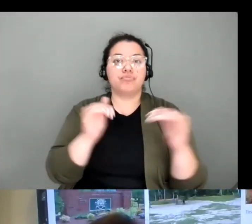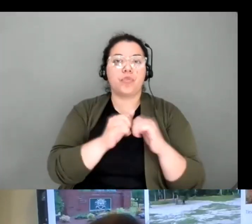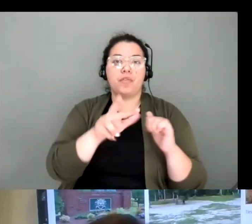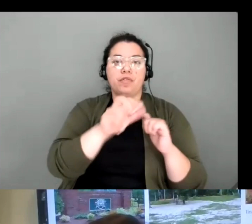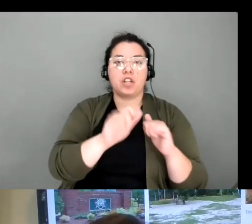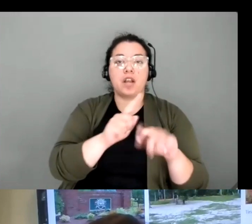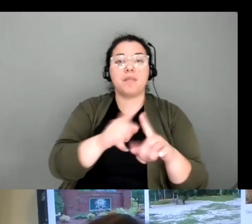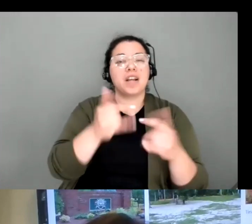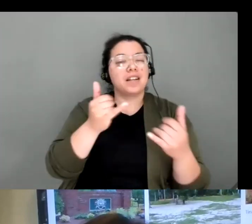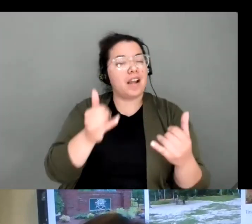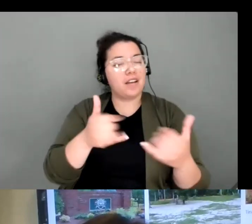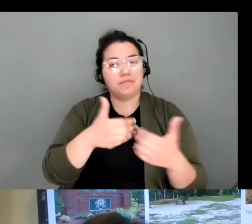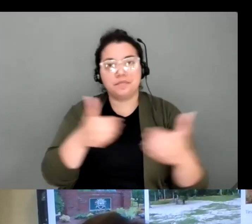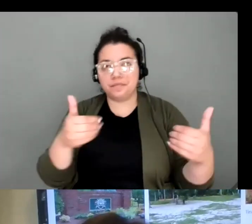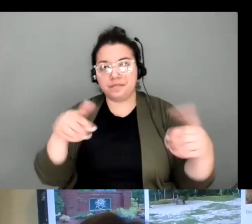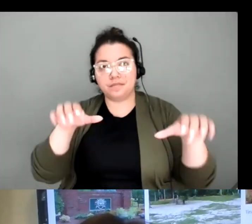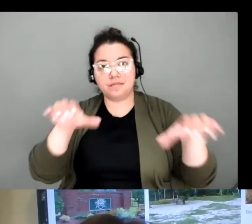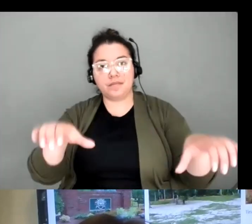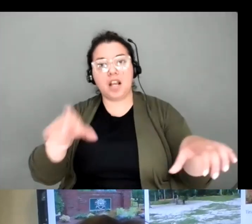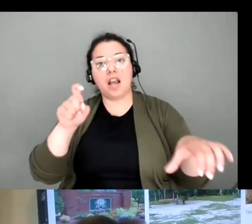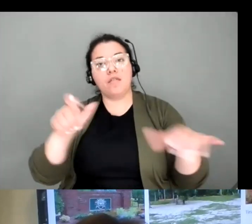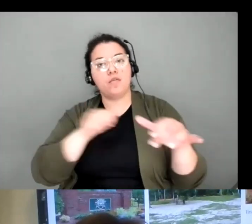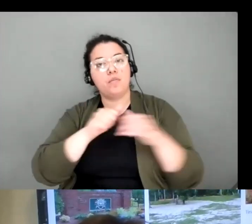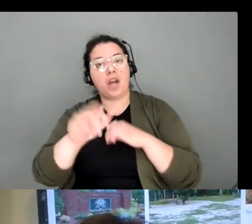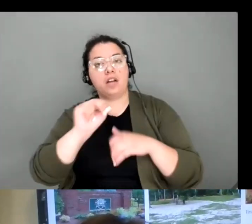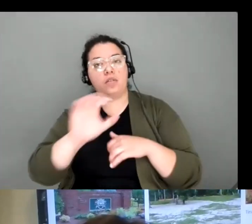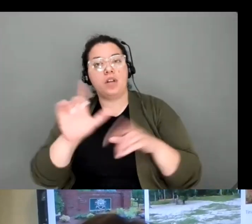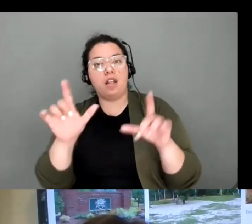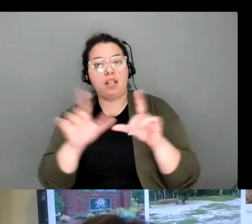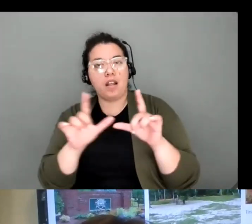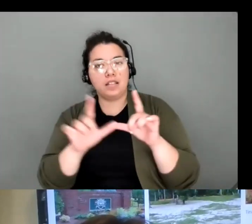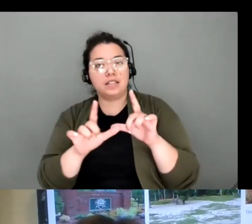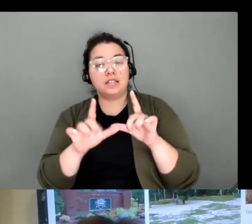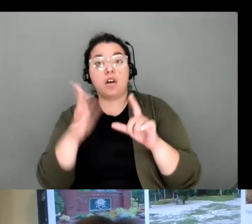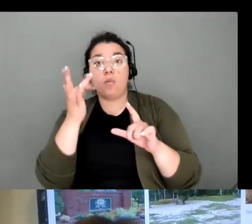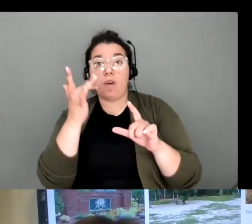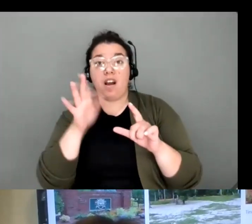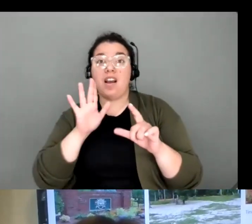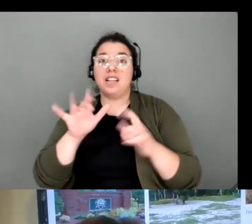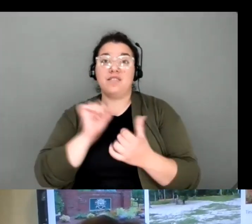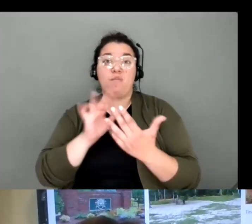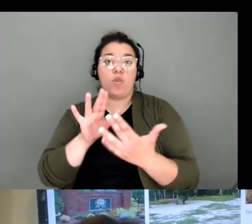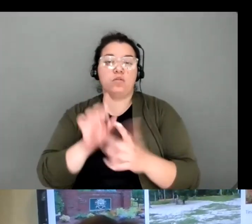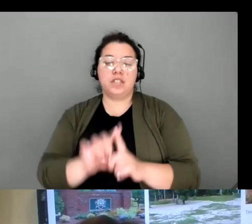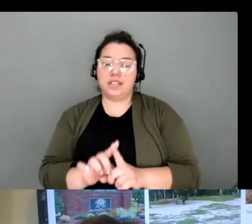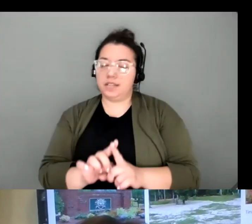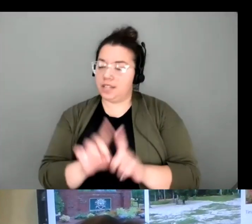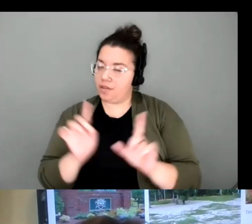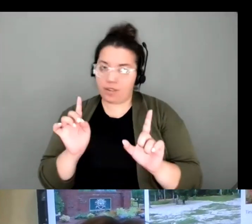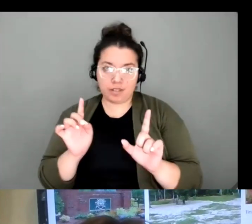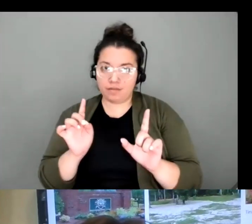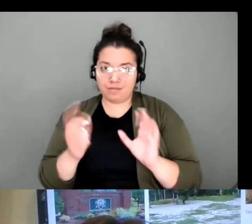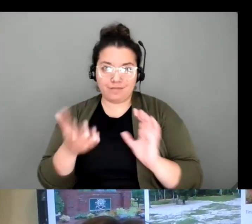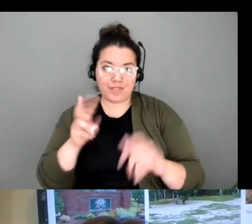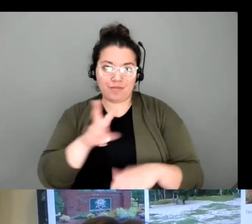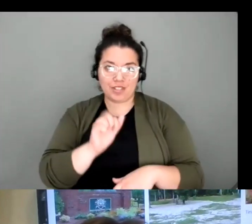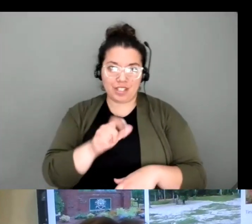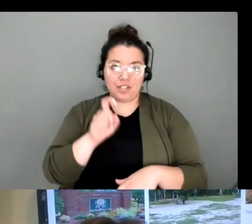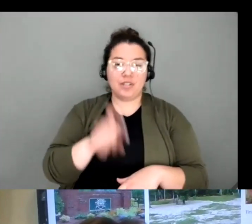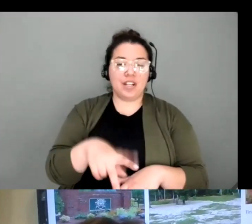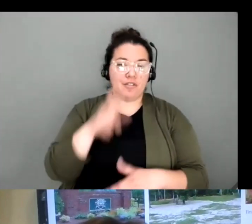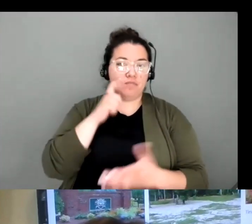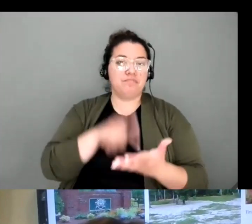you have to pass the North Carolina licensing because they really do real estate different than Virginia. So you need to know what you're doing.